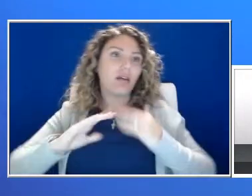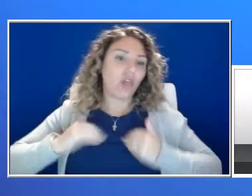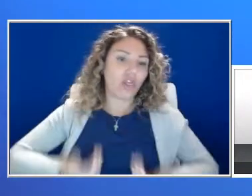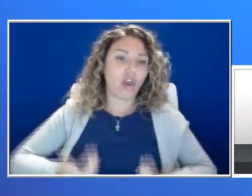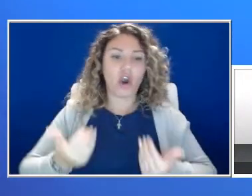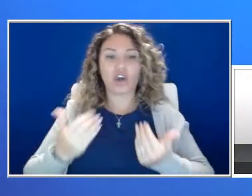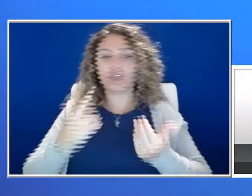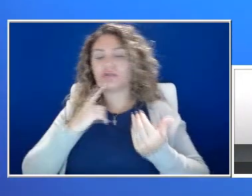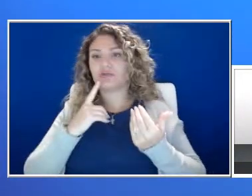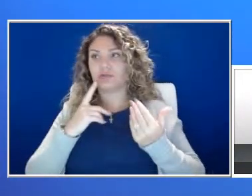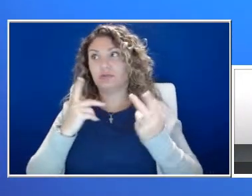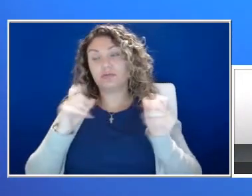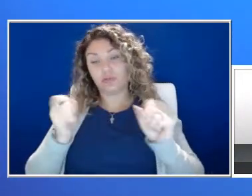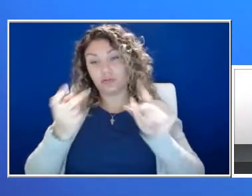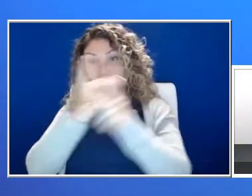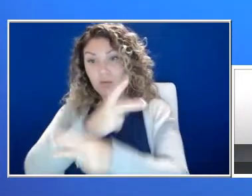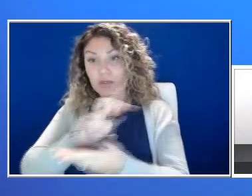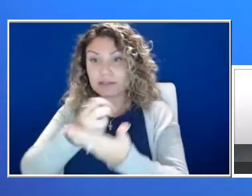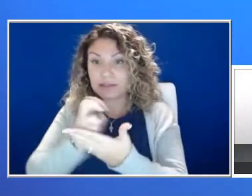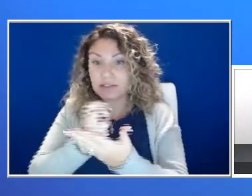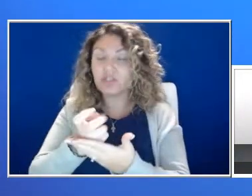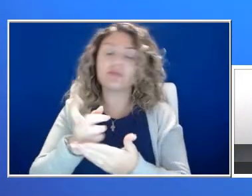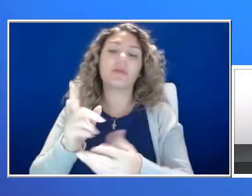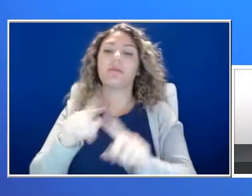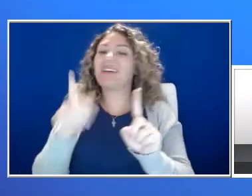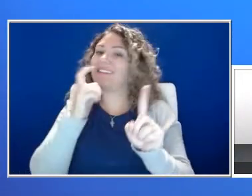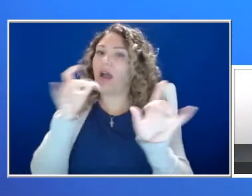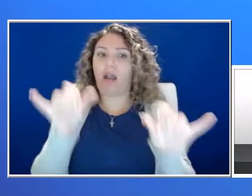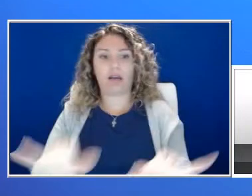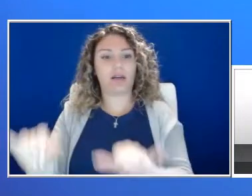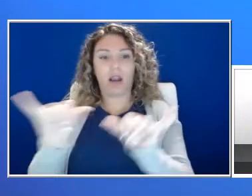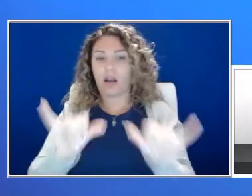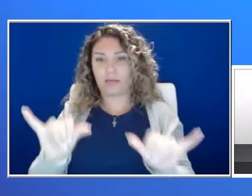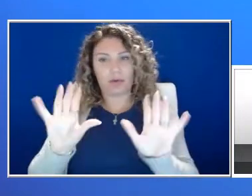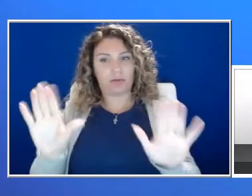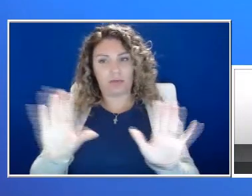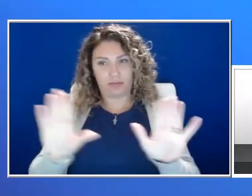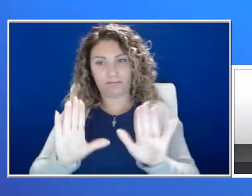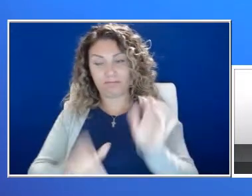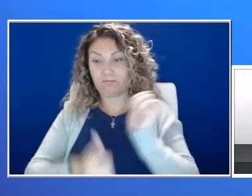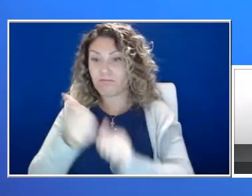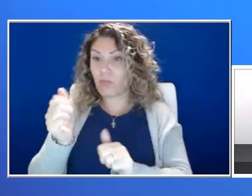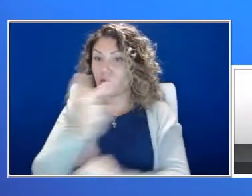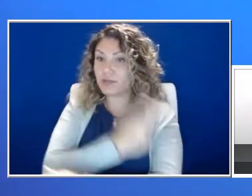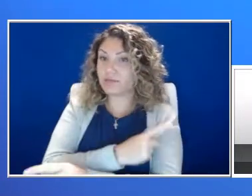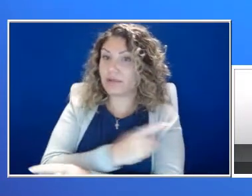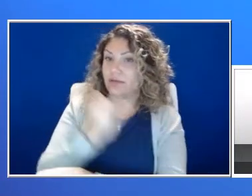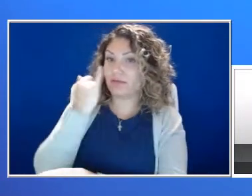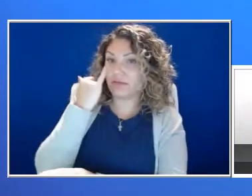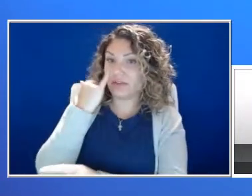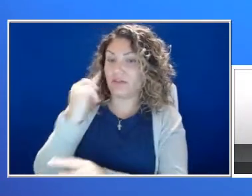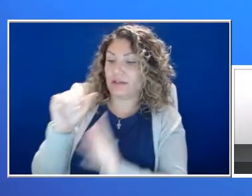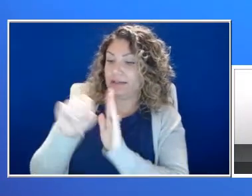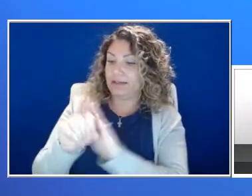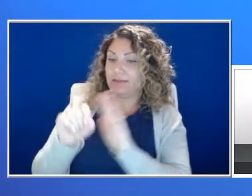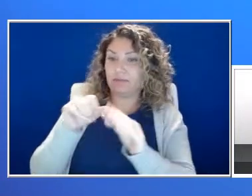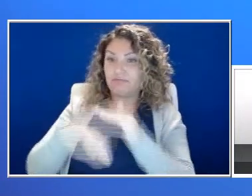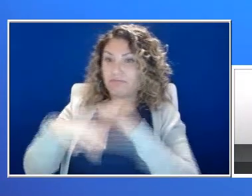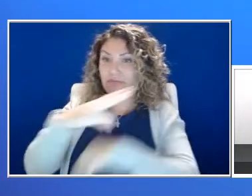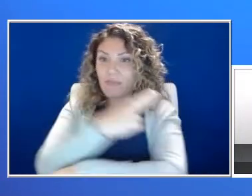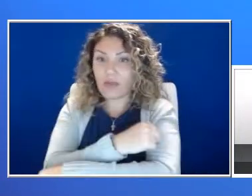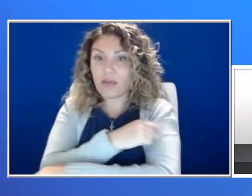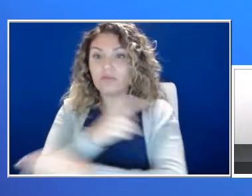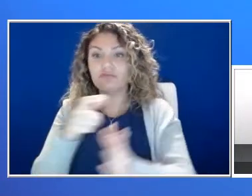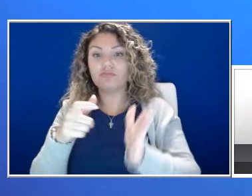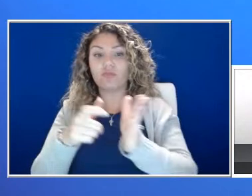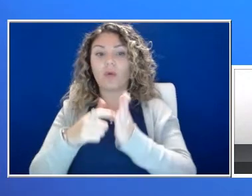or some movement disorder. But it's not very common to see that. And most of these patients, if they have these symptoms while in the hospital, they require us